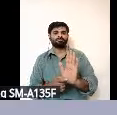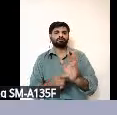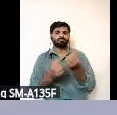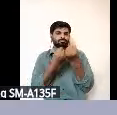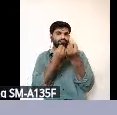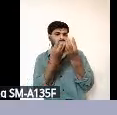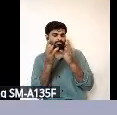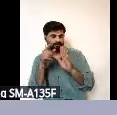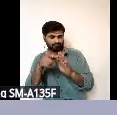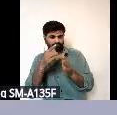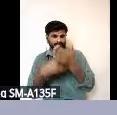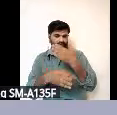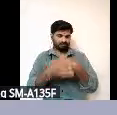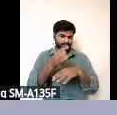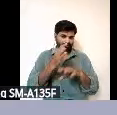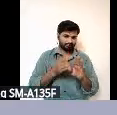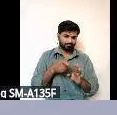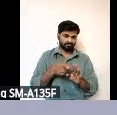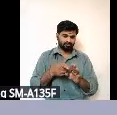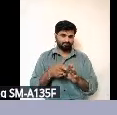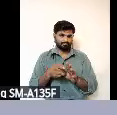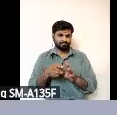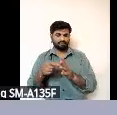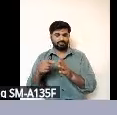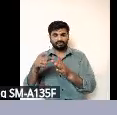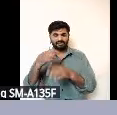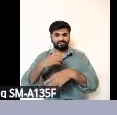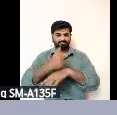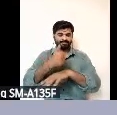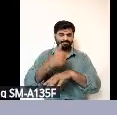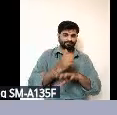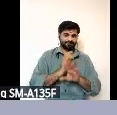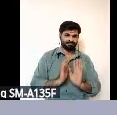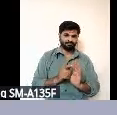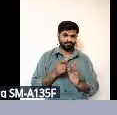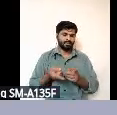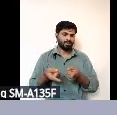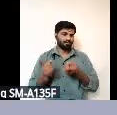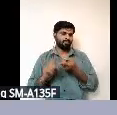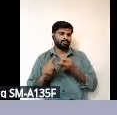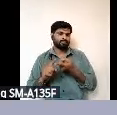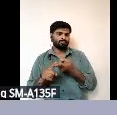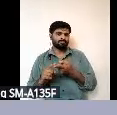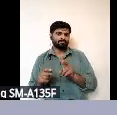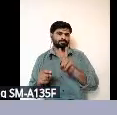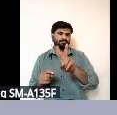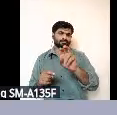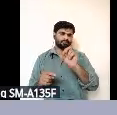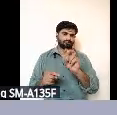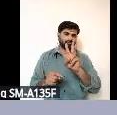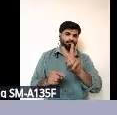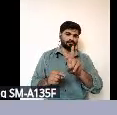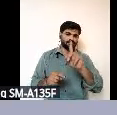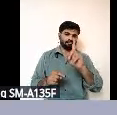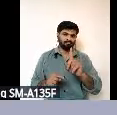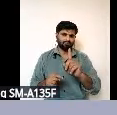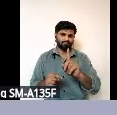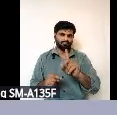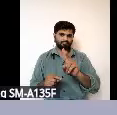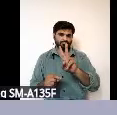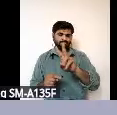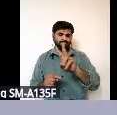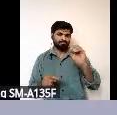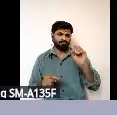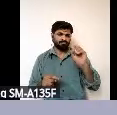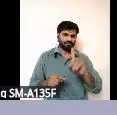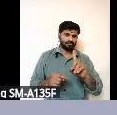data in the census. And it didn't happen in 1991. In 2001, they were supposed to not collect disability